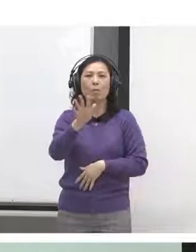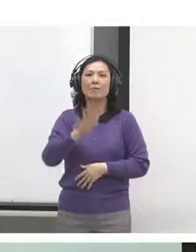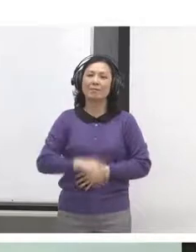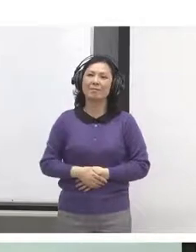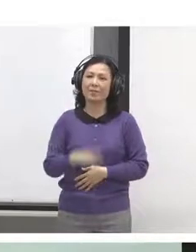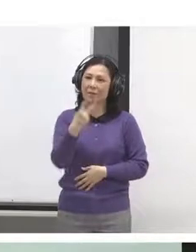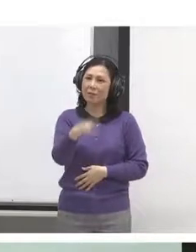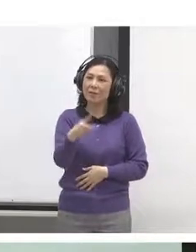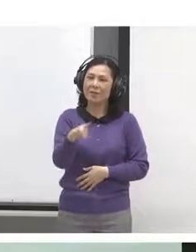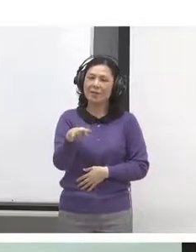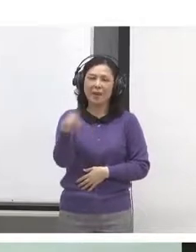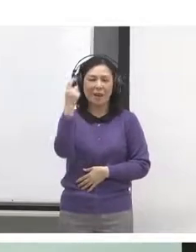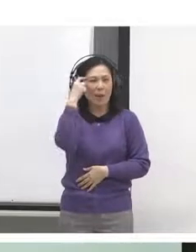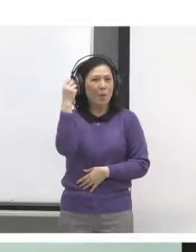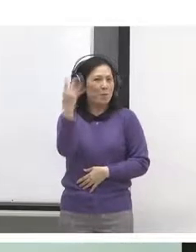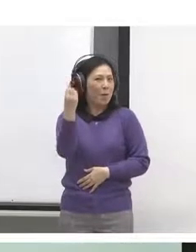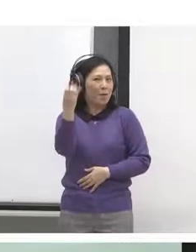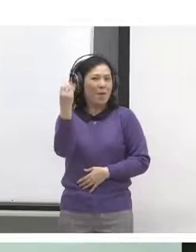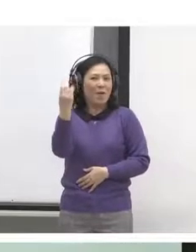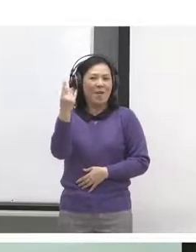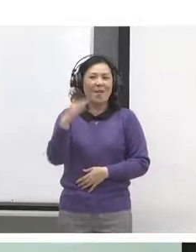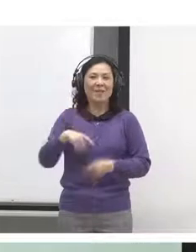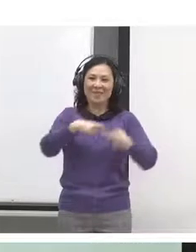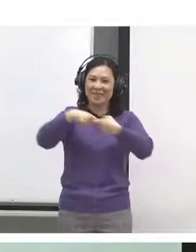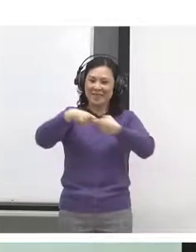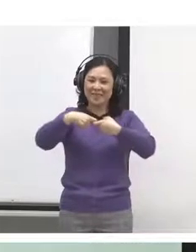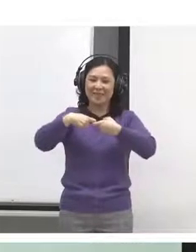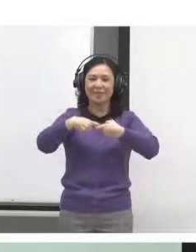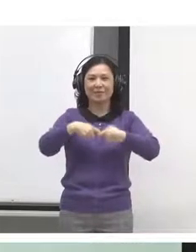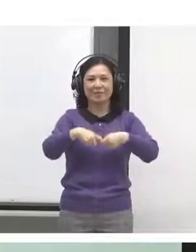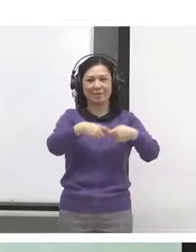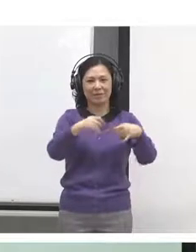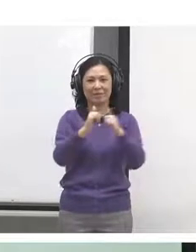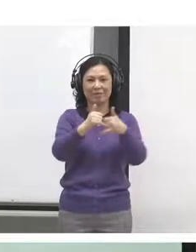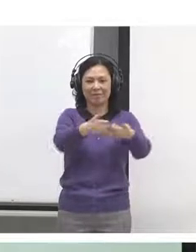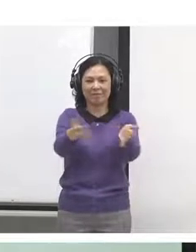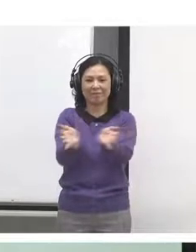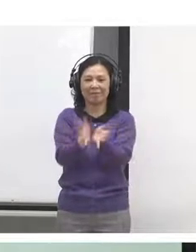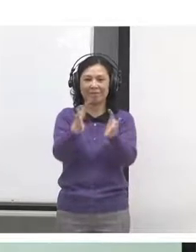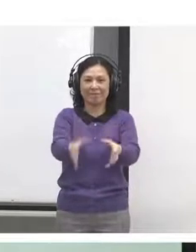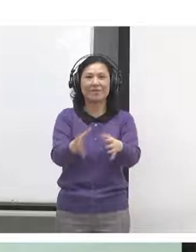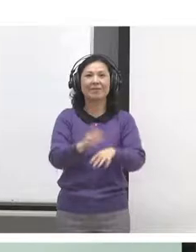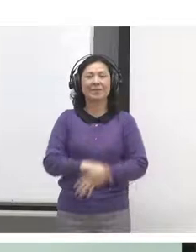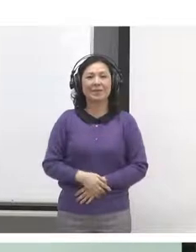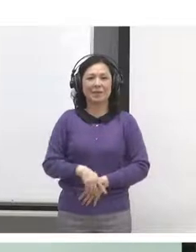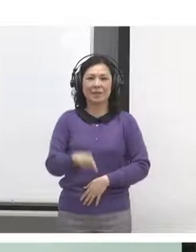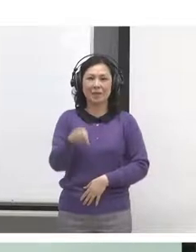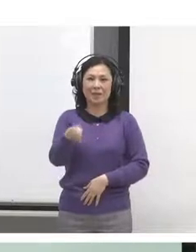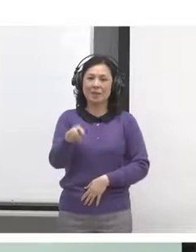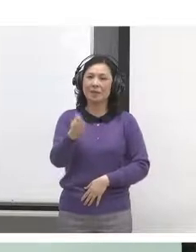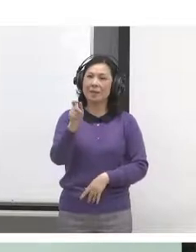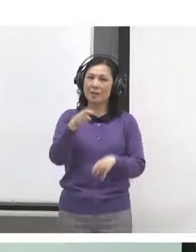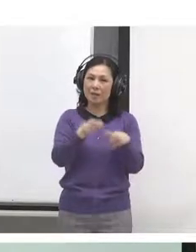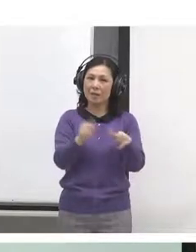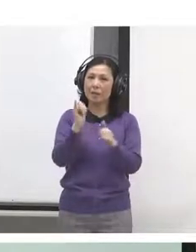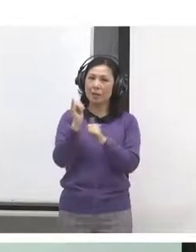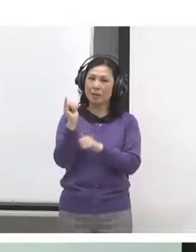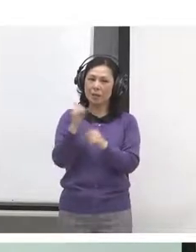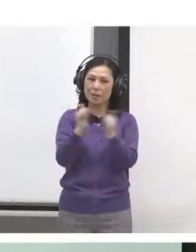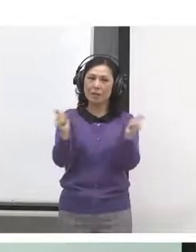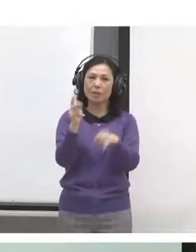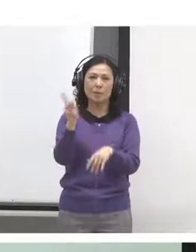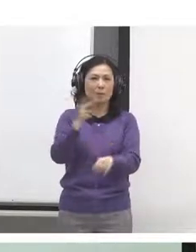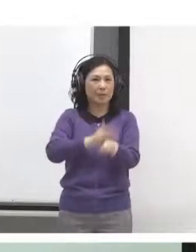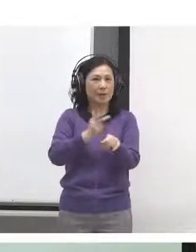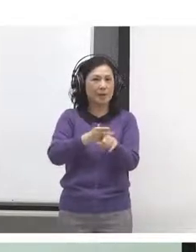and interesting to build a community. Civic Tech Toronto was built, at least in part, to create and